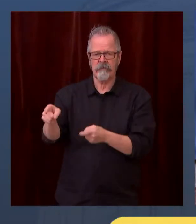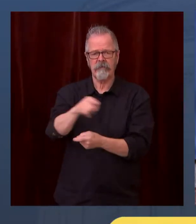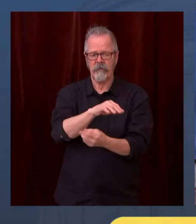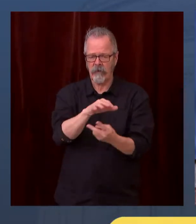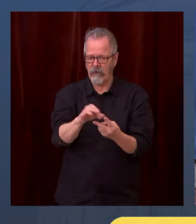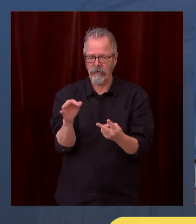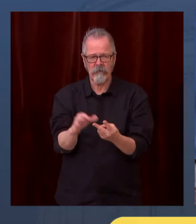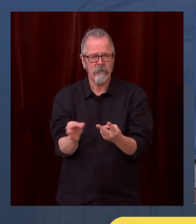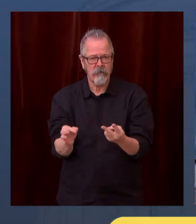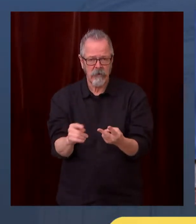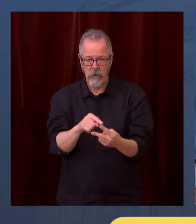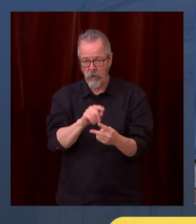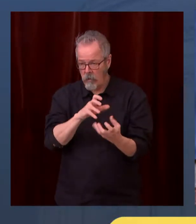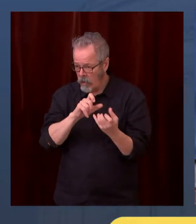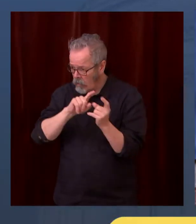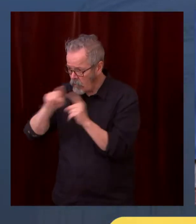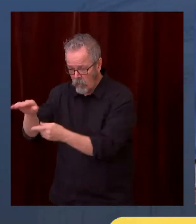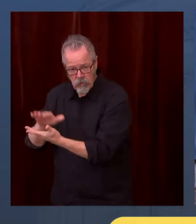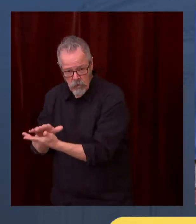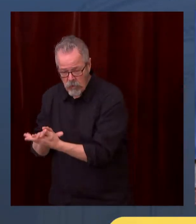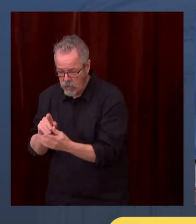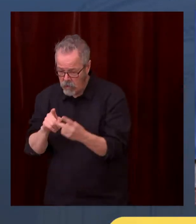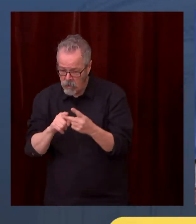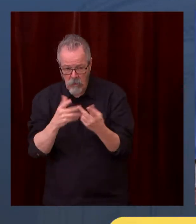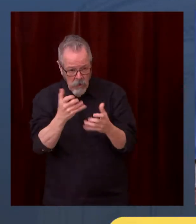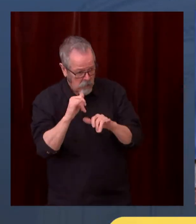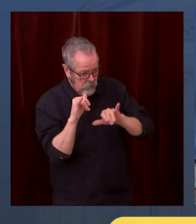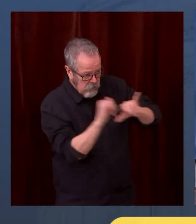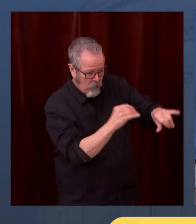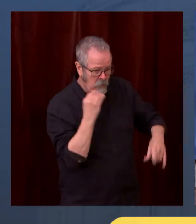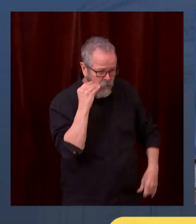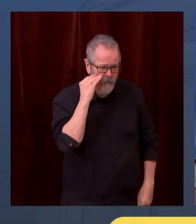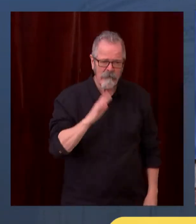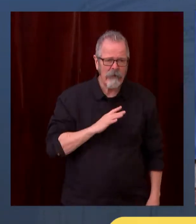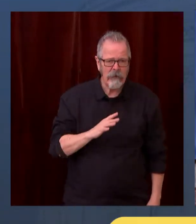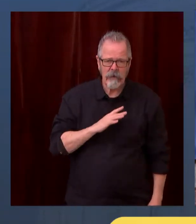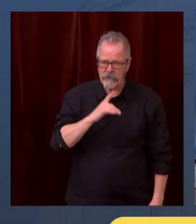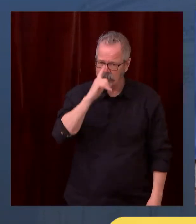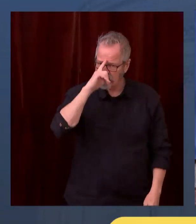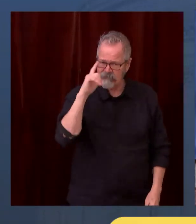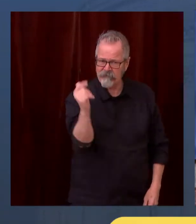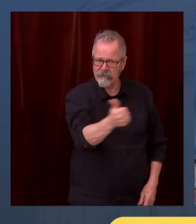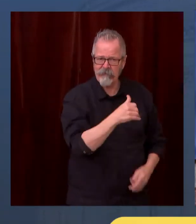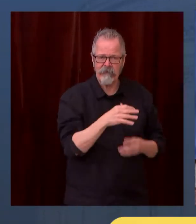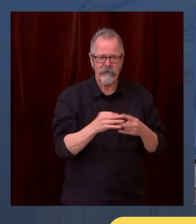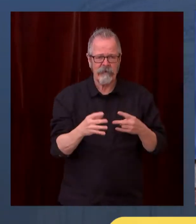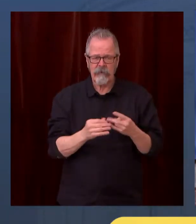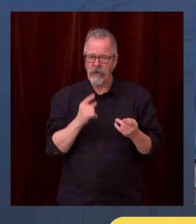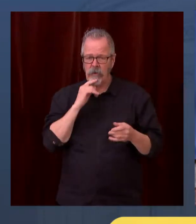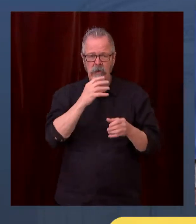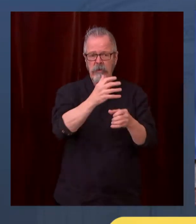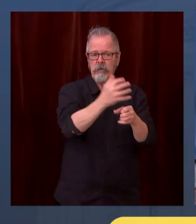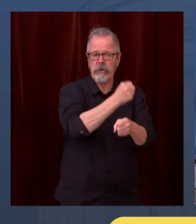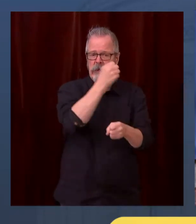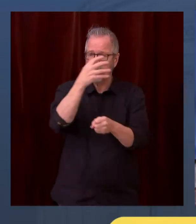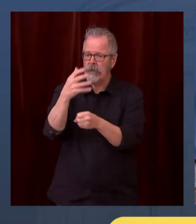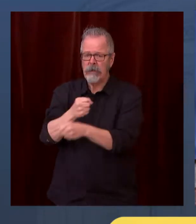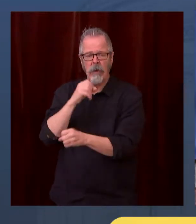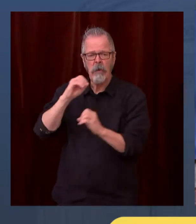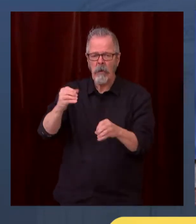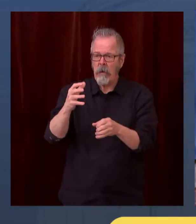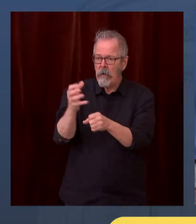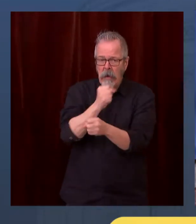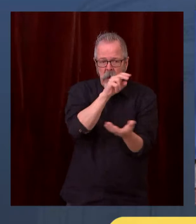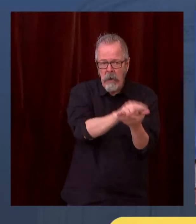having remote learning. So it's a kind of situation where it's a win-win for everyone. Students get on-site learning, parents get to